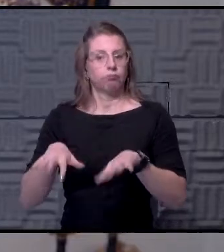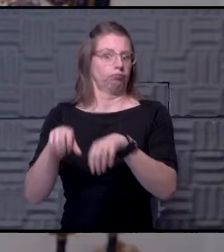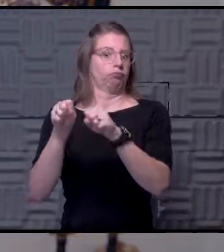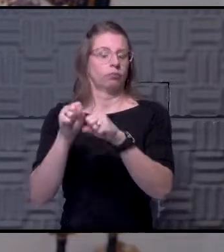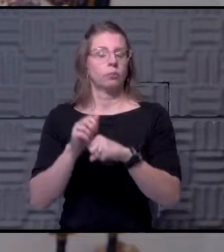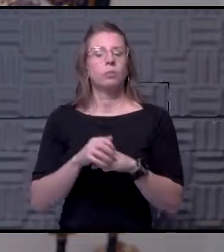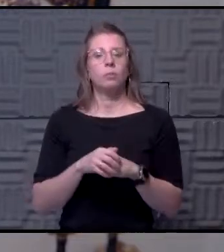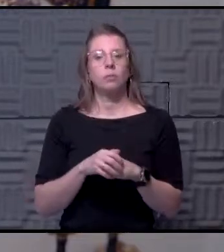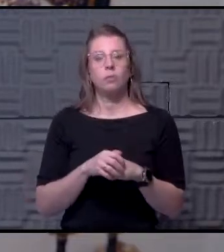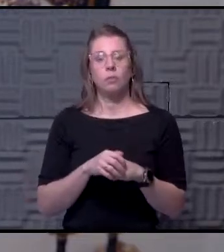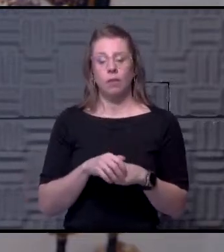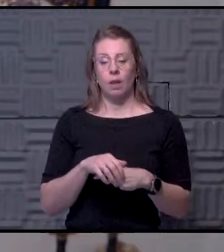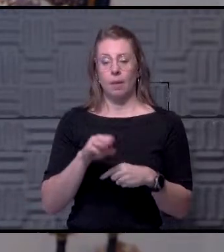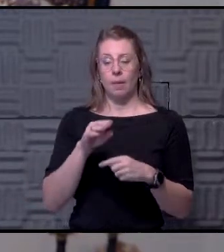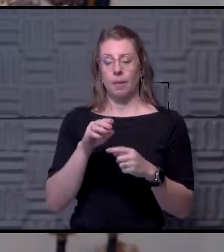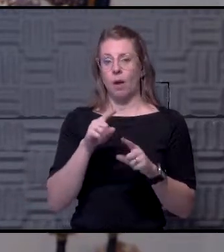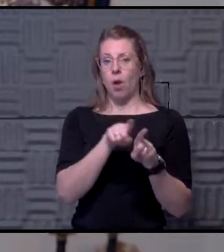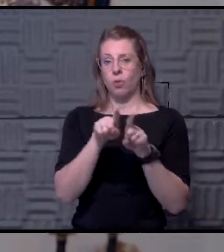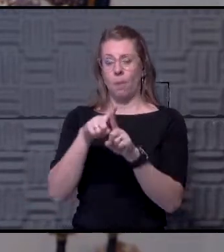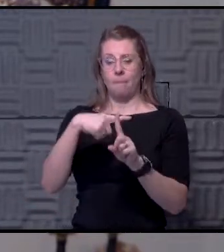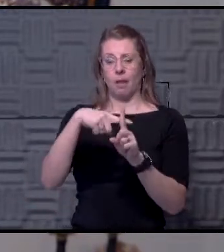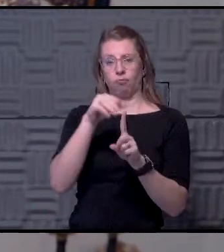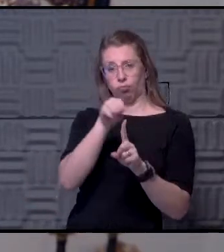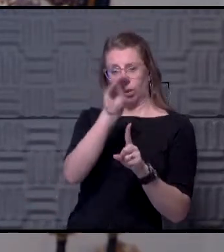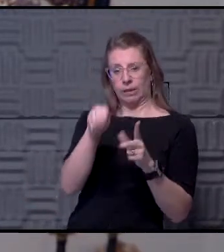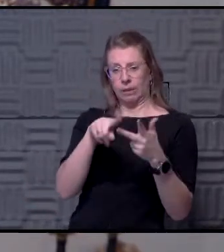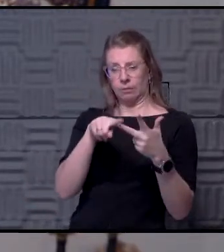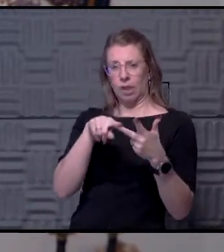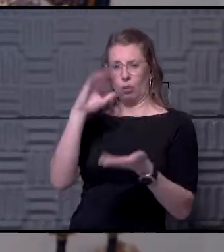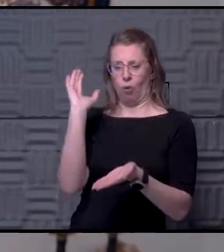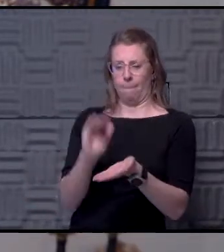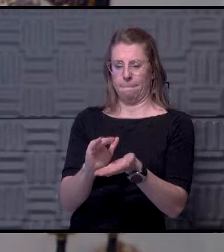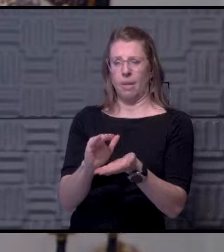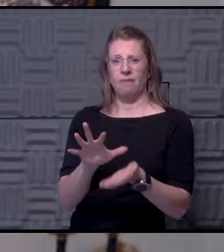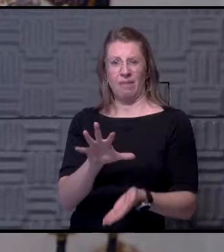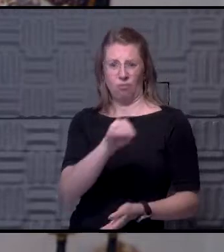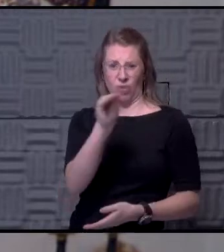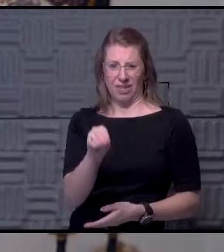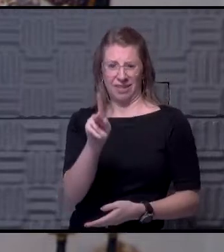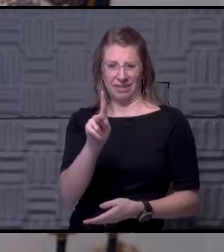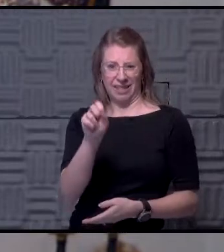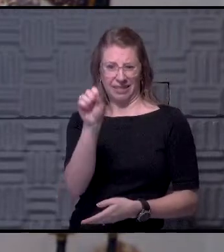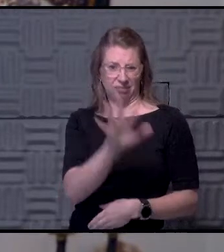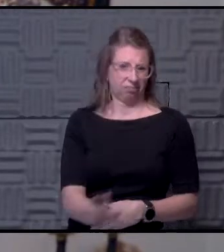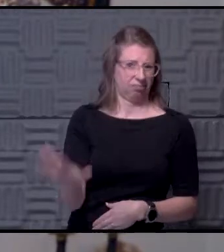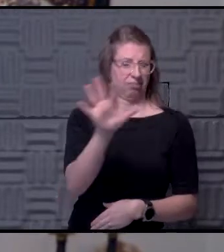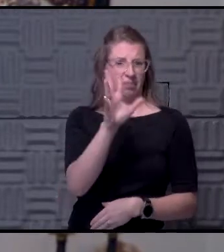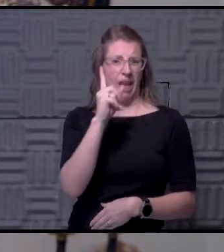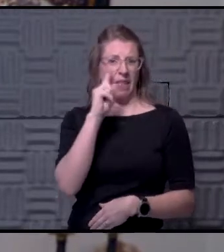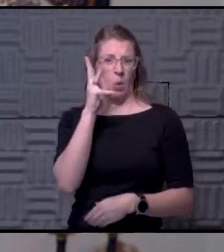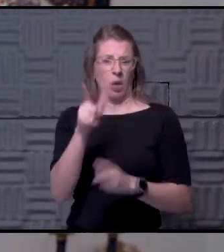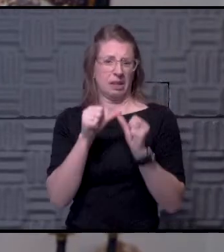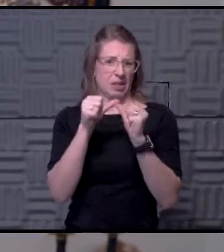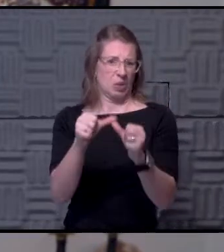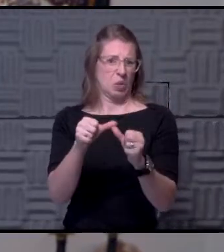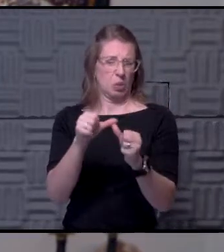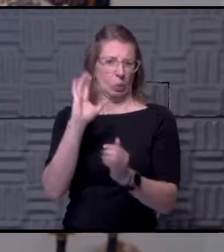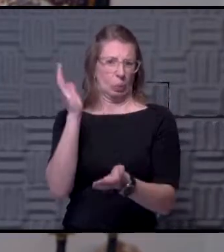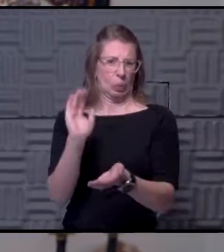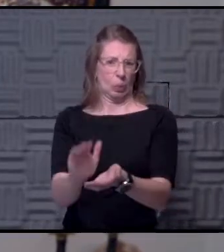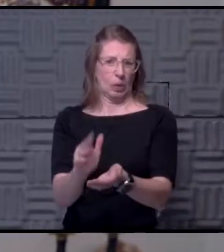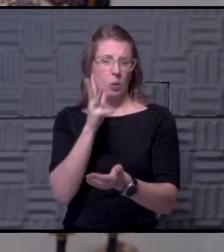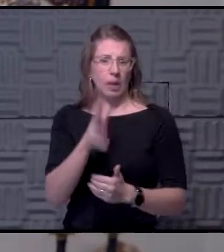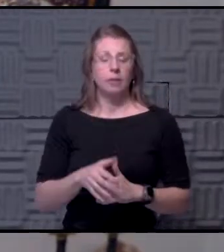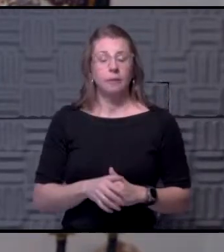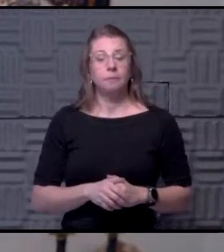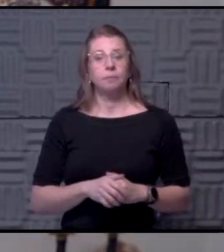the percent positive is also dropping. It's down statewide to about 5%, and I'm thinking it's going to continue to drop off.